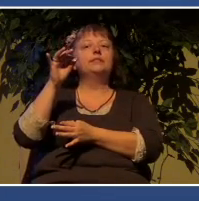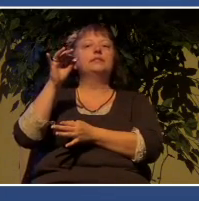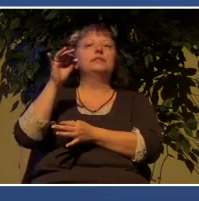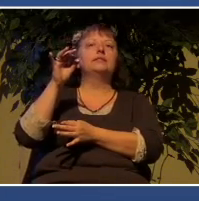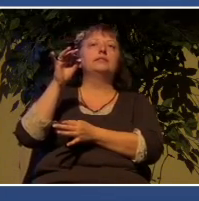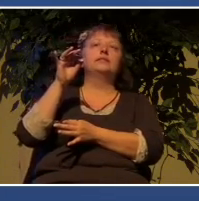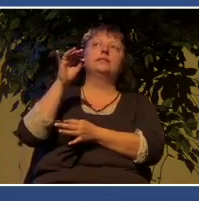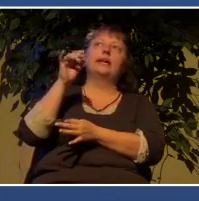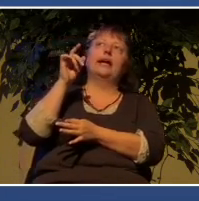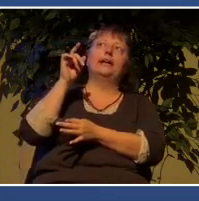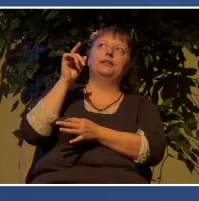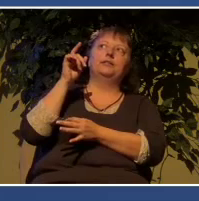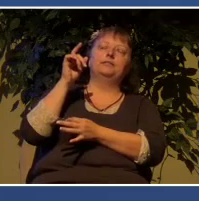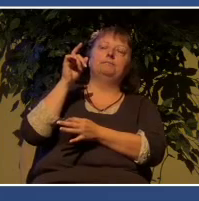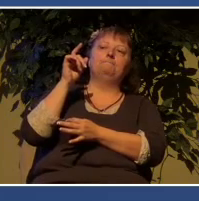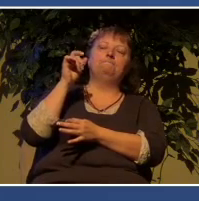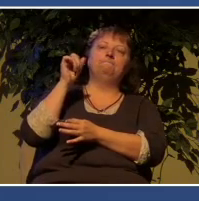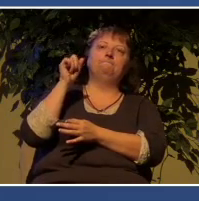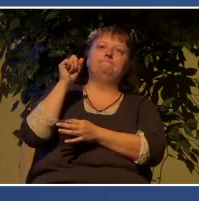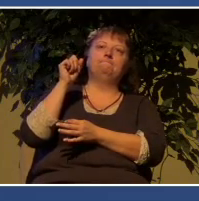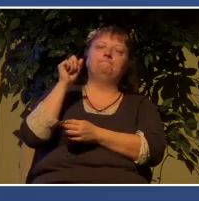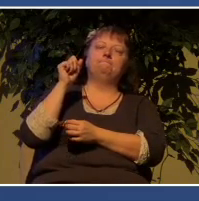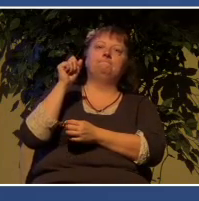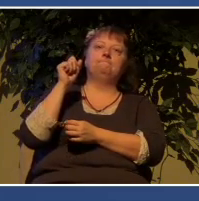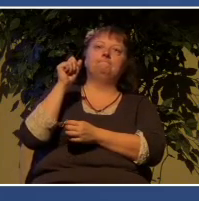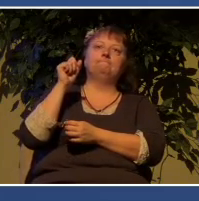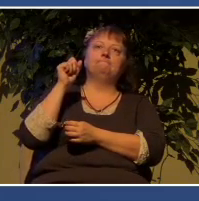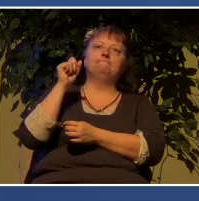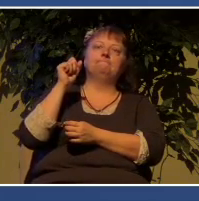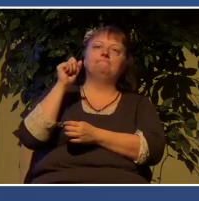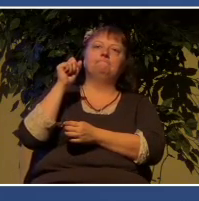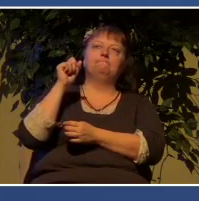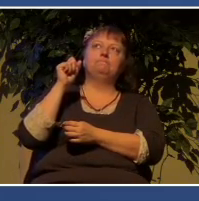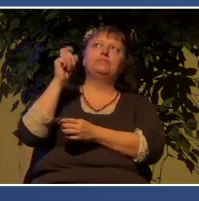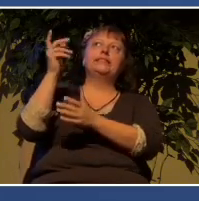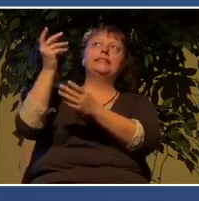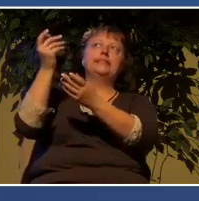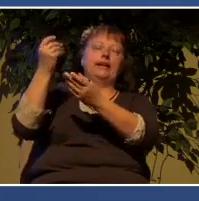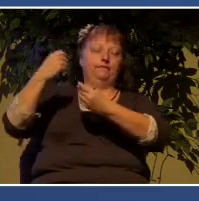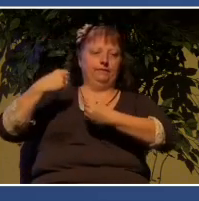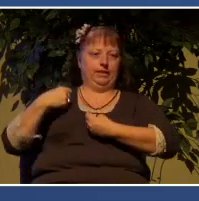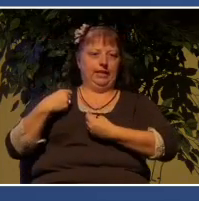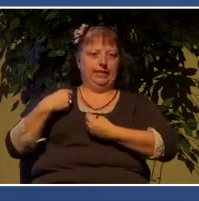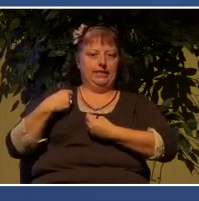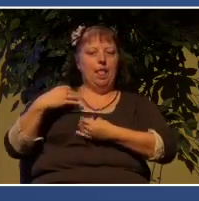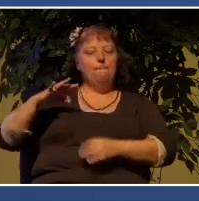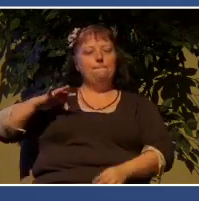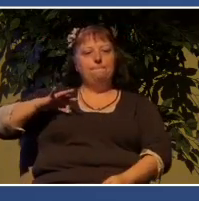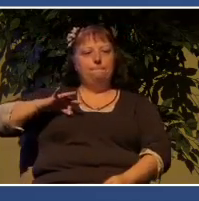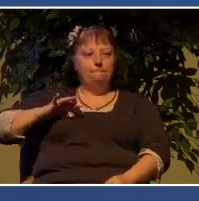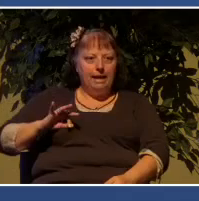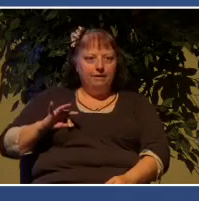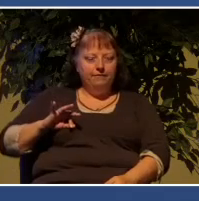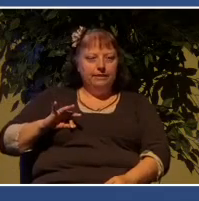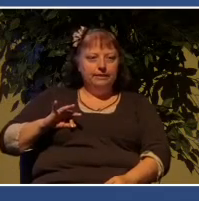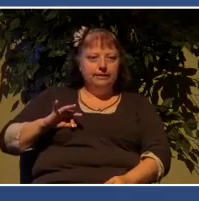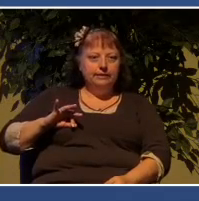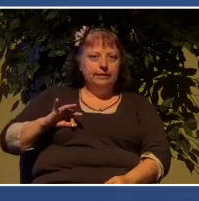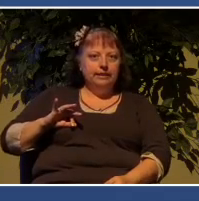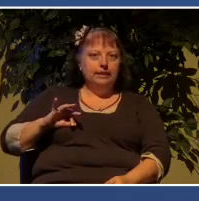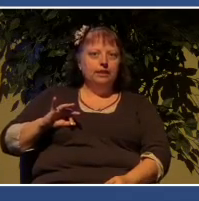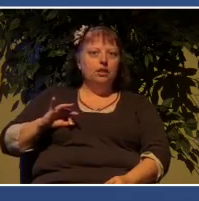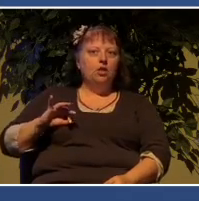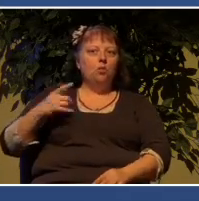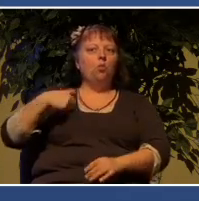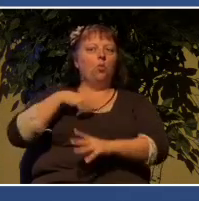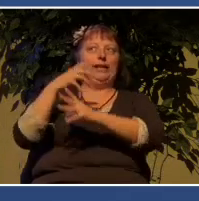the Godhead who imparts to us the benefits that we have in Christ.